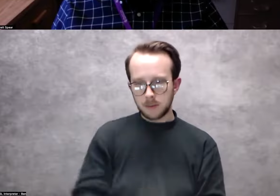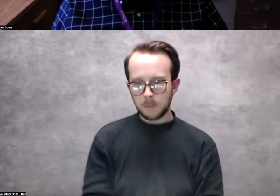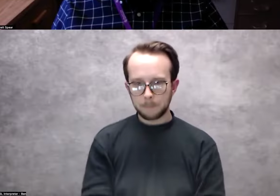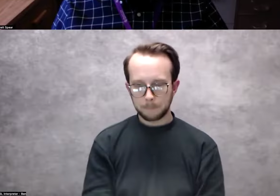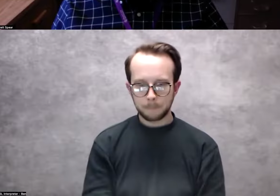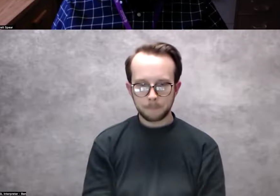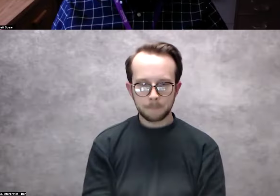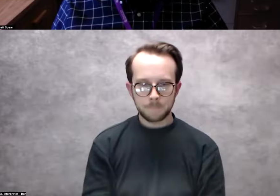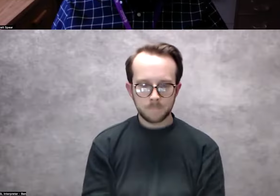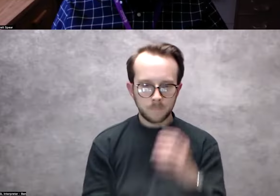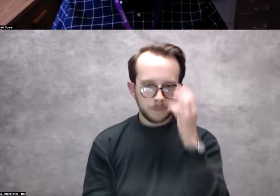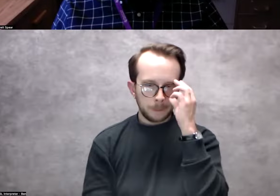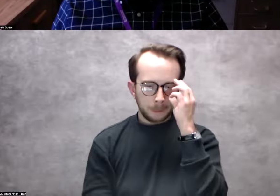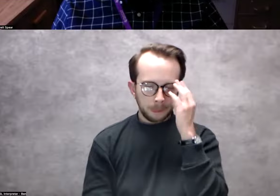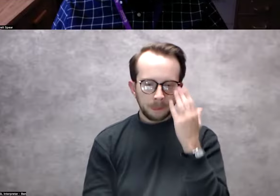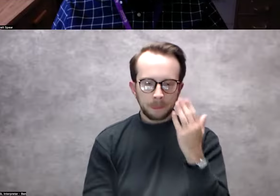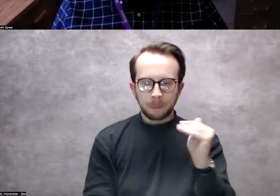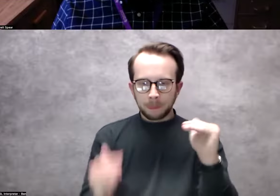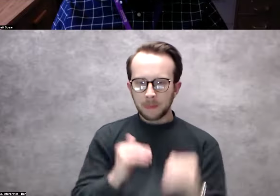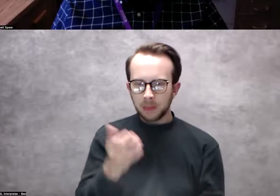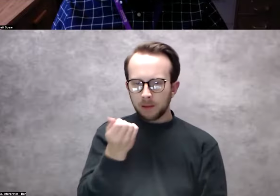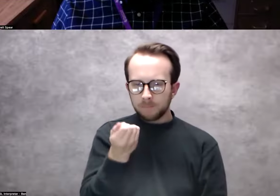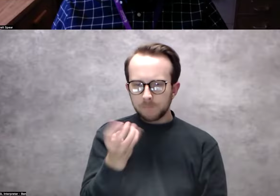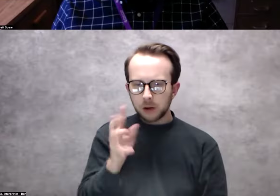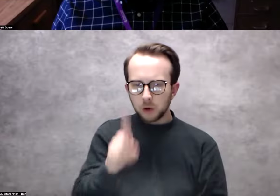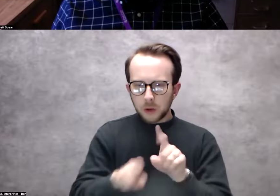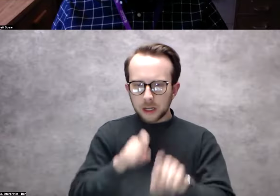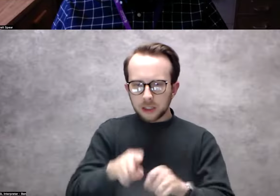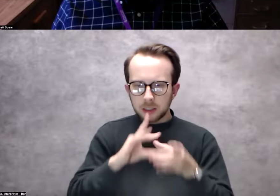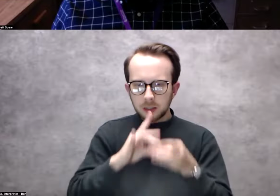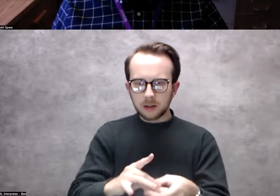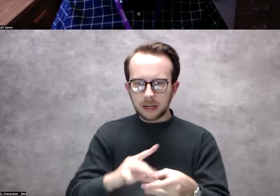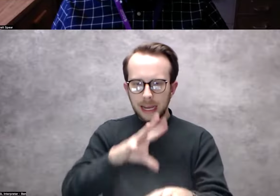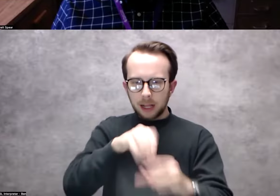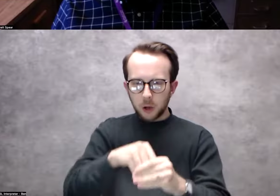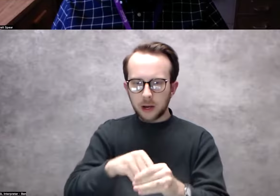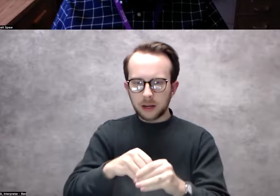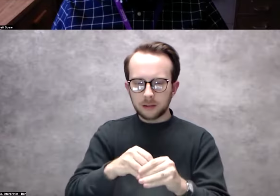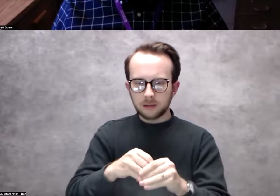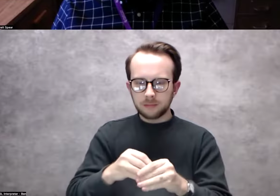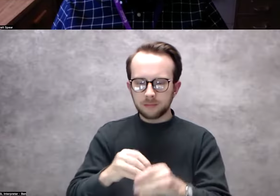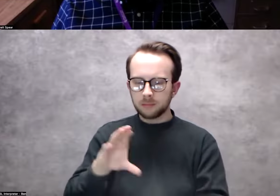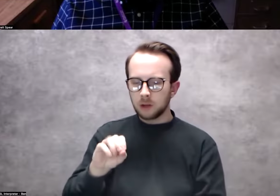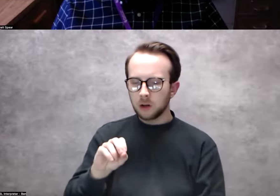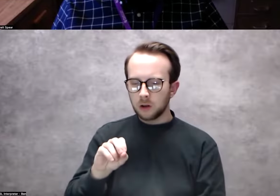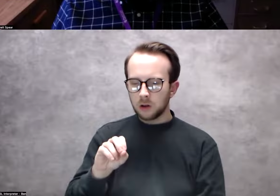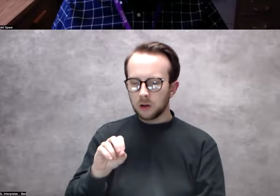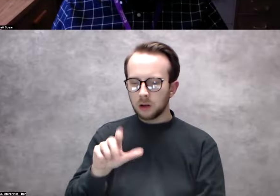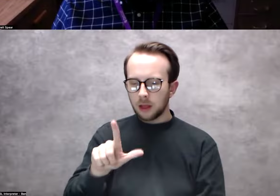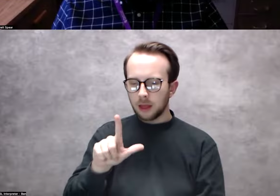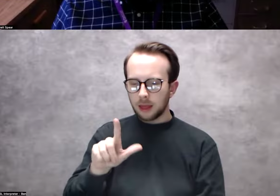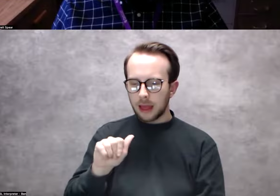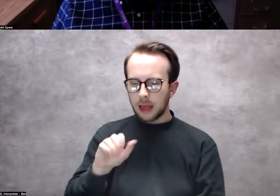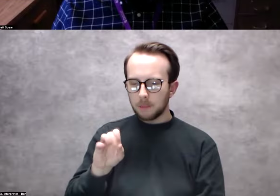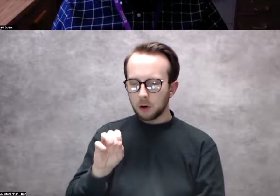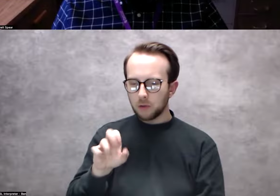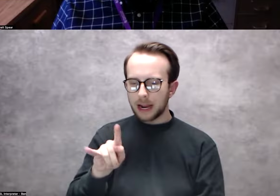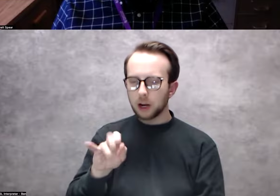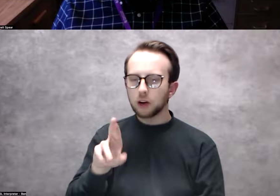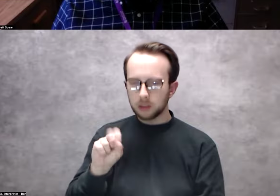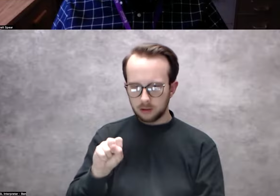Okay, there are also a few questions about including collaborators, and specifically, can you have collaborators from outside